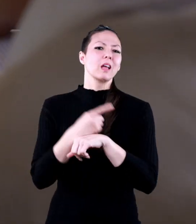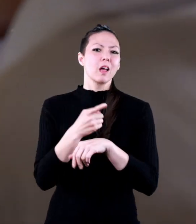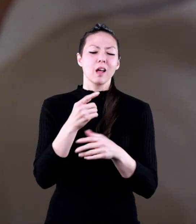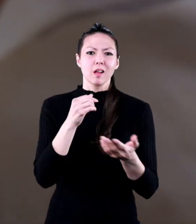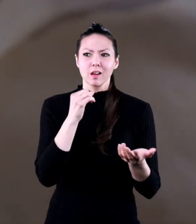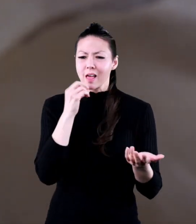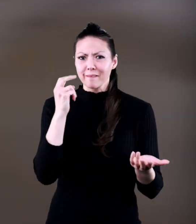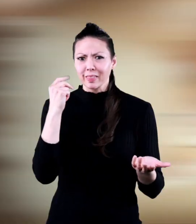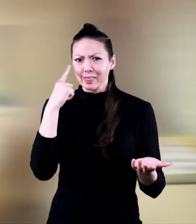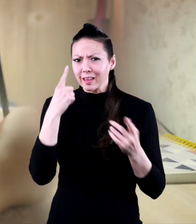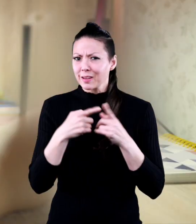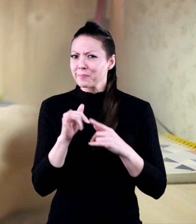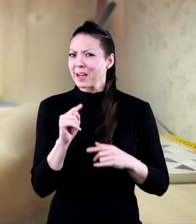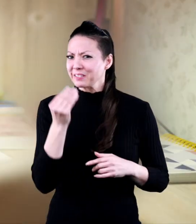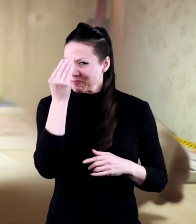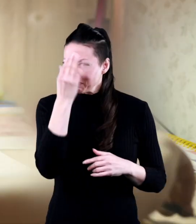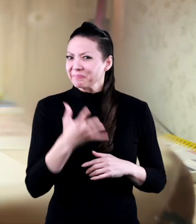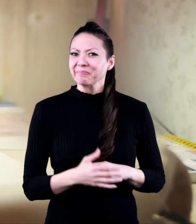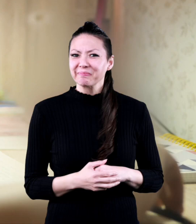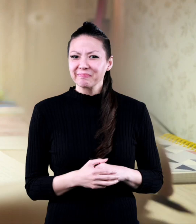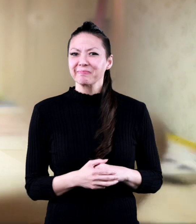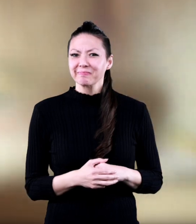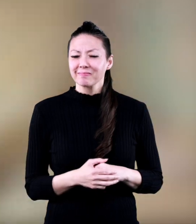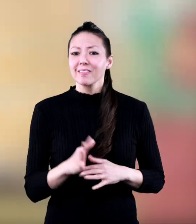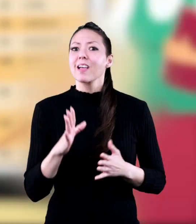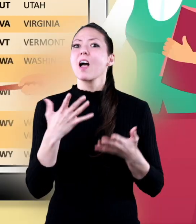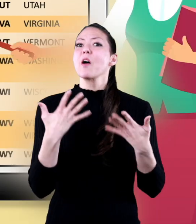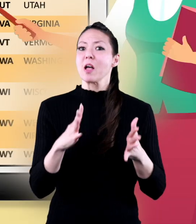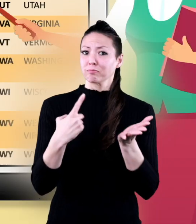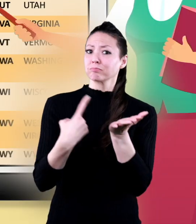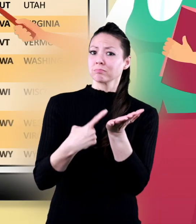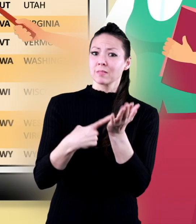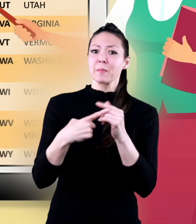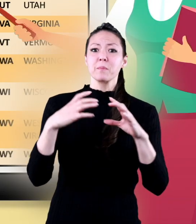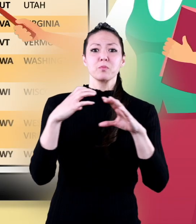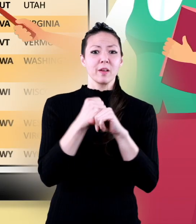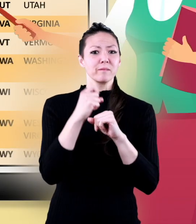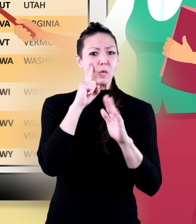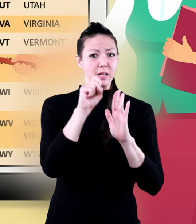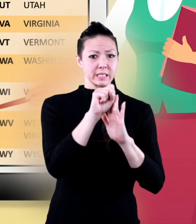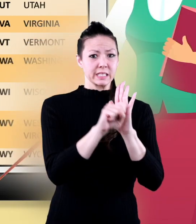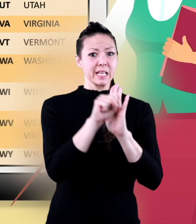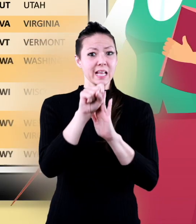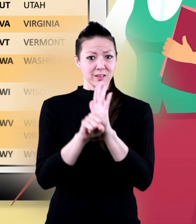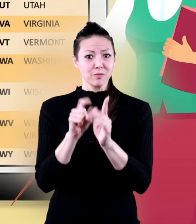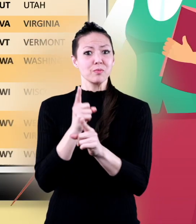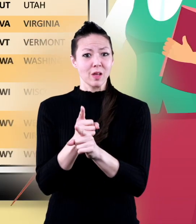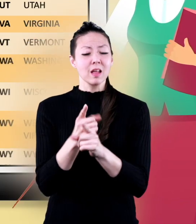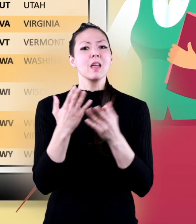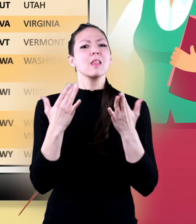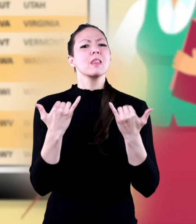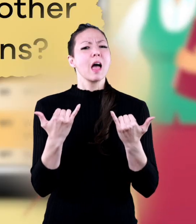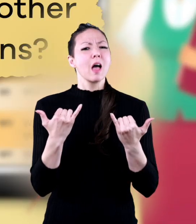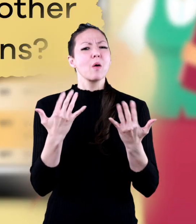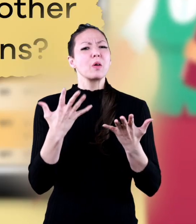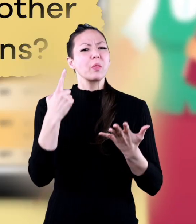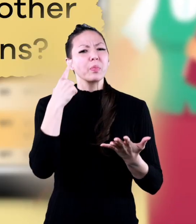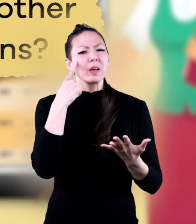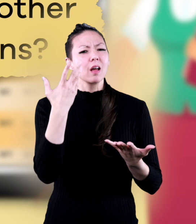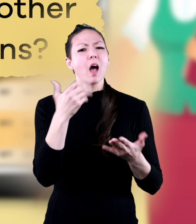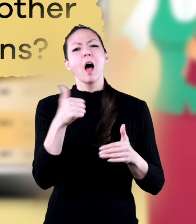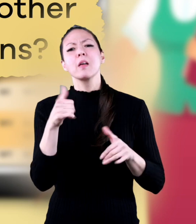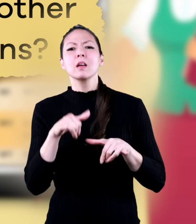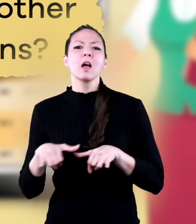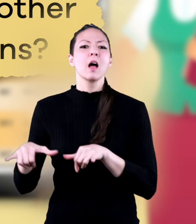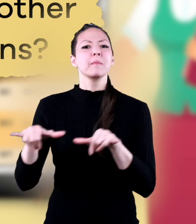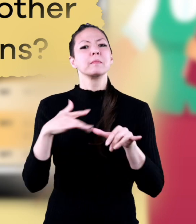days and don't even think about it. We have already talked about the abbreviations for states. But what do you